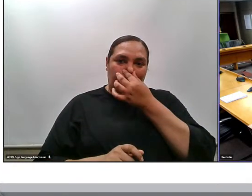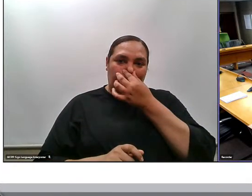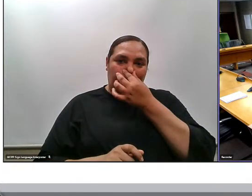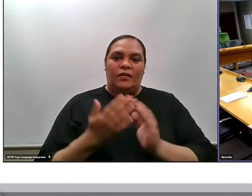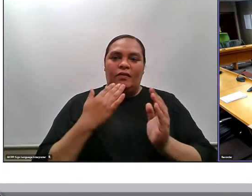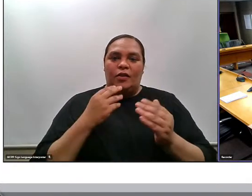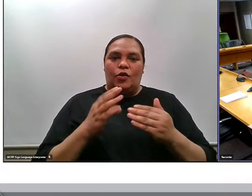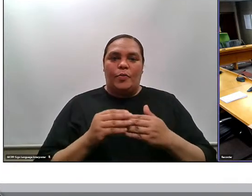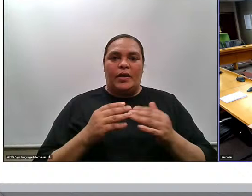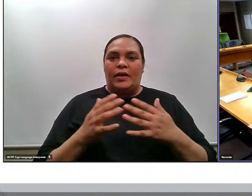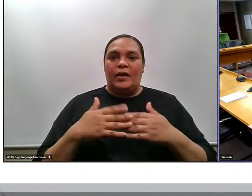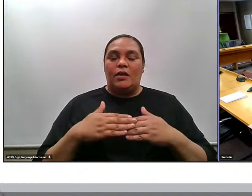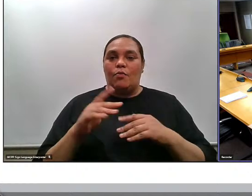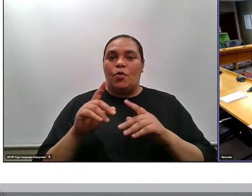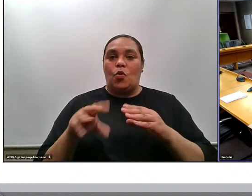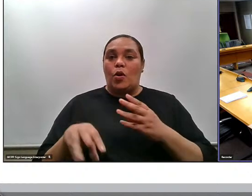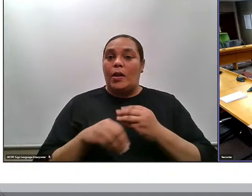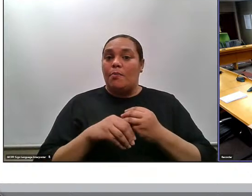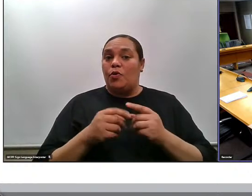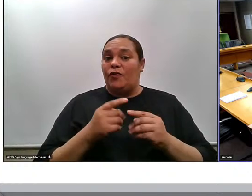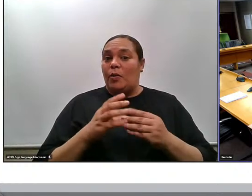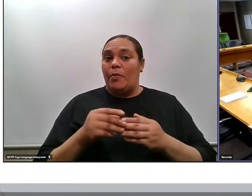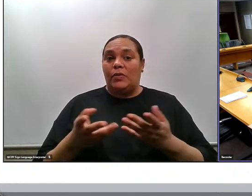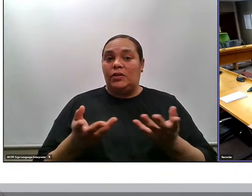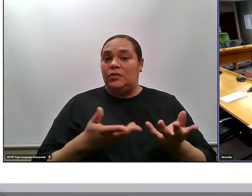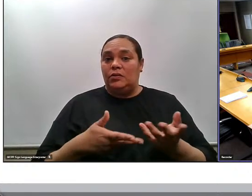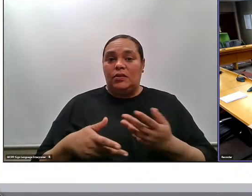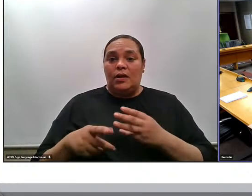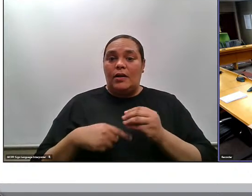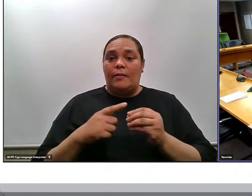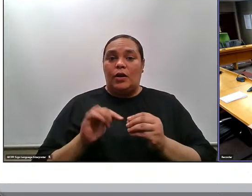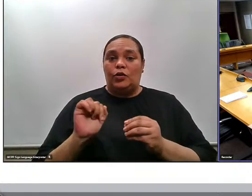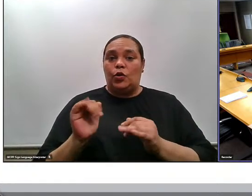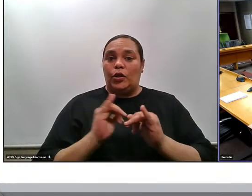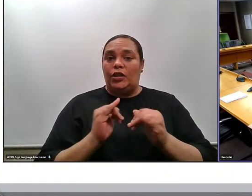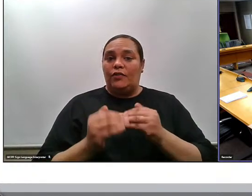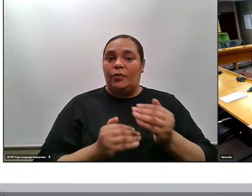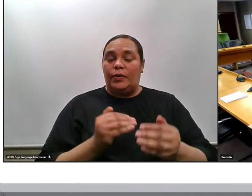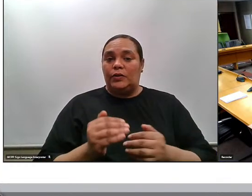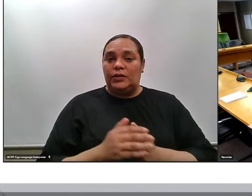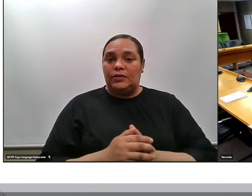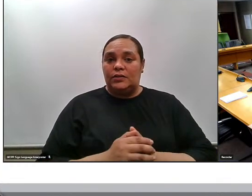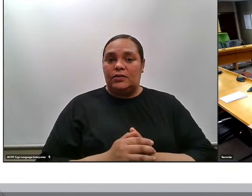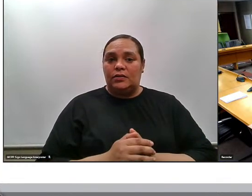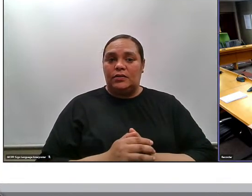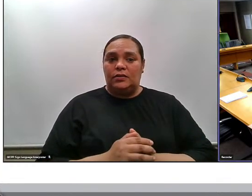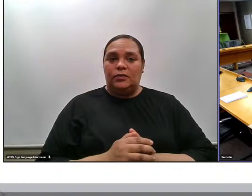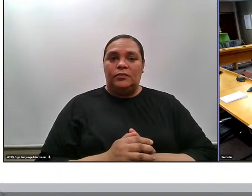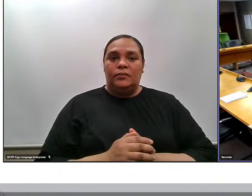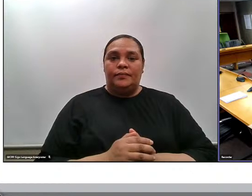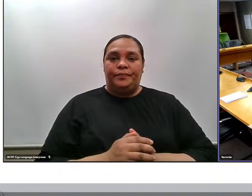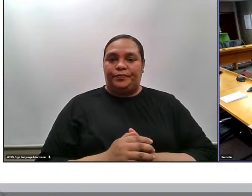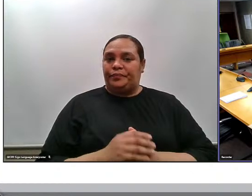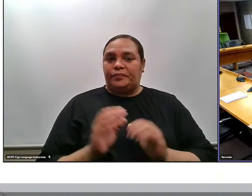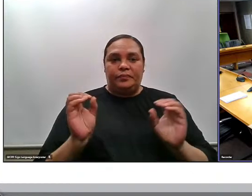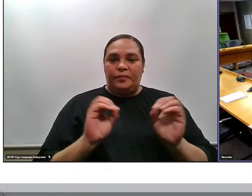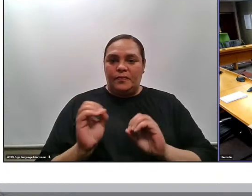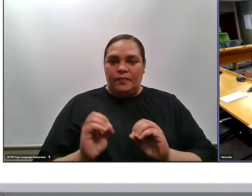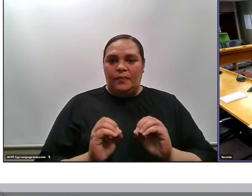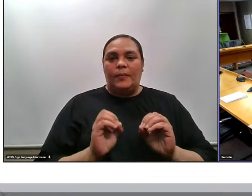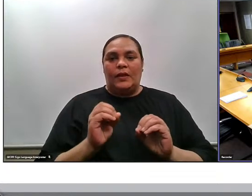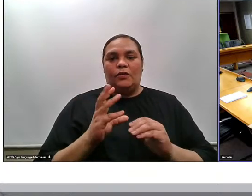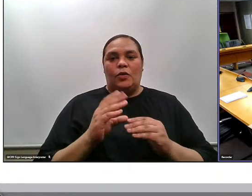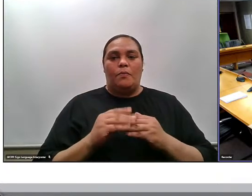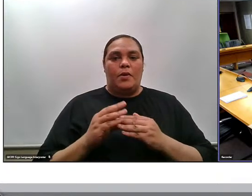Thank you, Member. Are there any further inputs from members with regards to interview process? I see none.